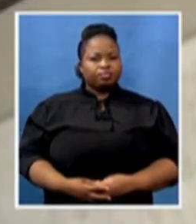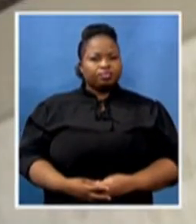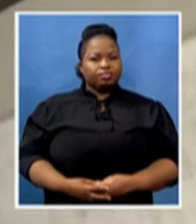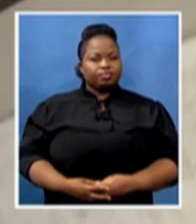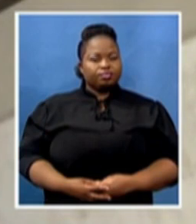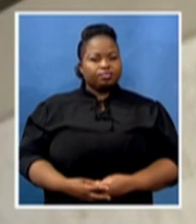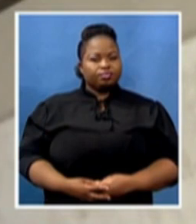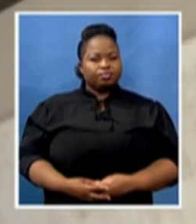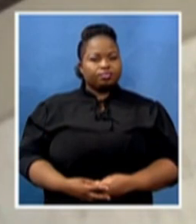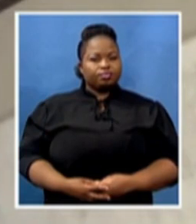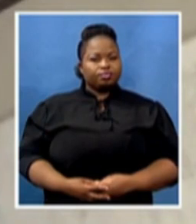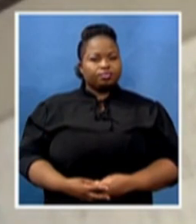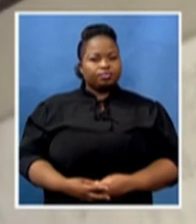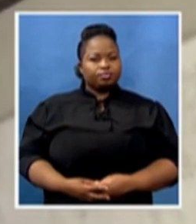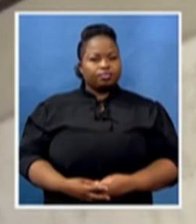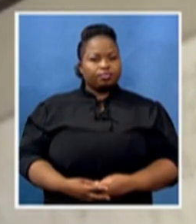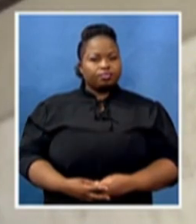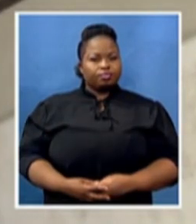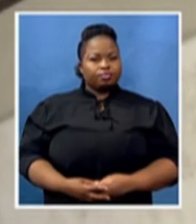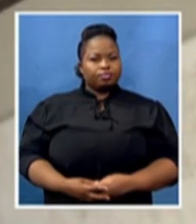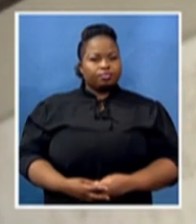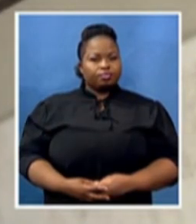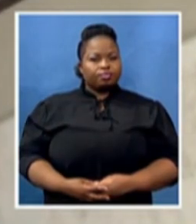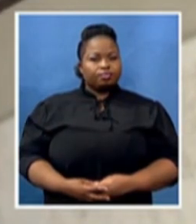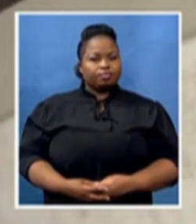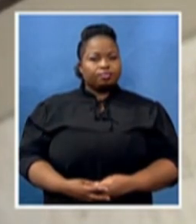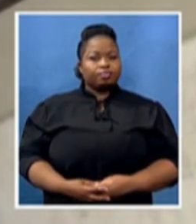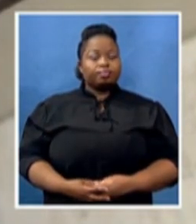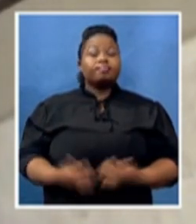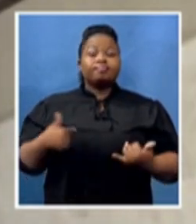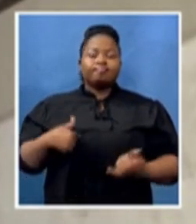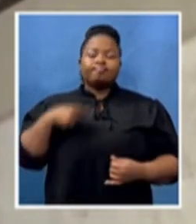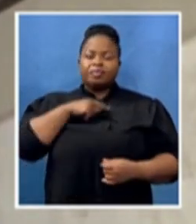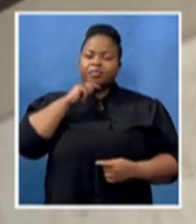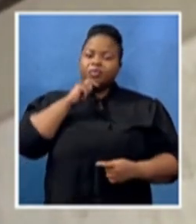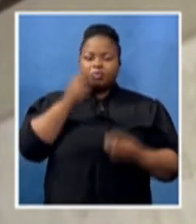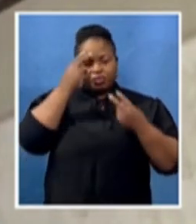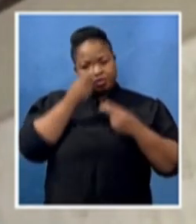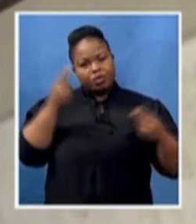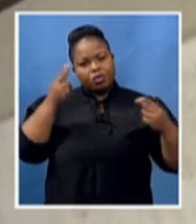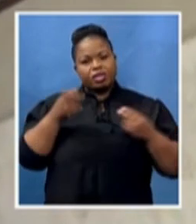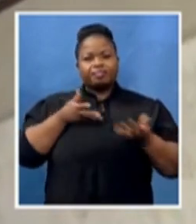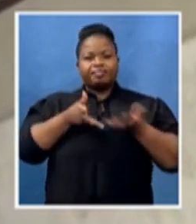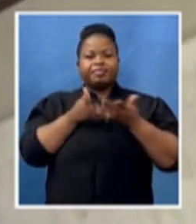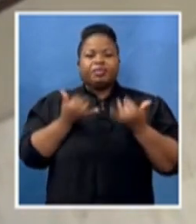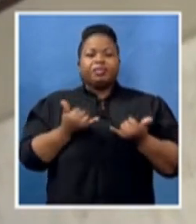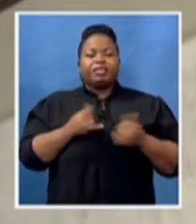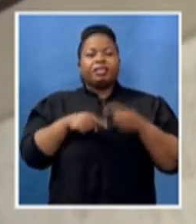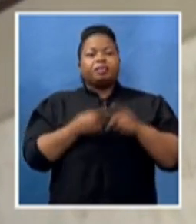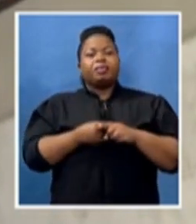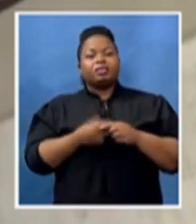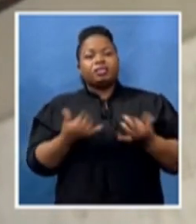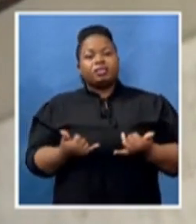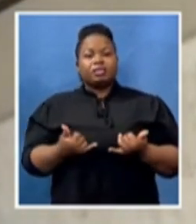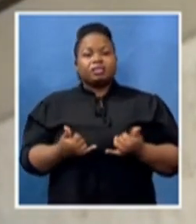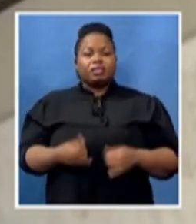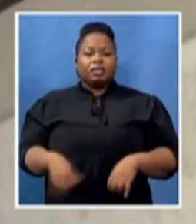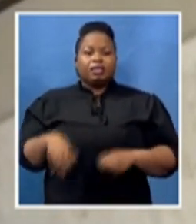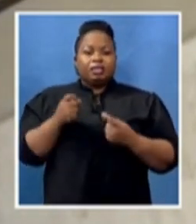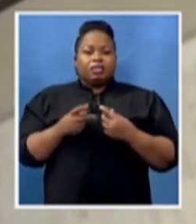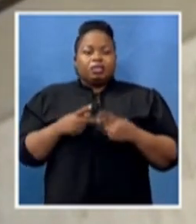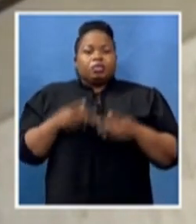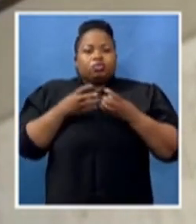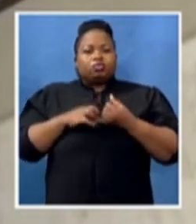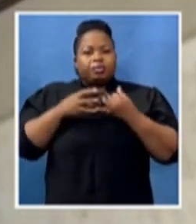I am indeed truly honored to talk today about the use of art as a tool of healing and liberation.